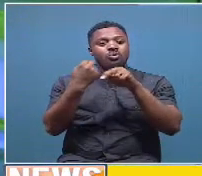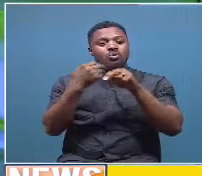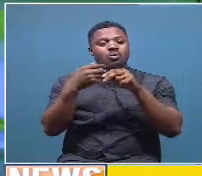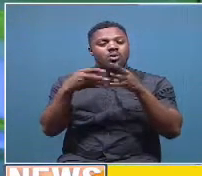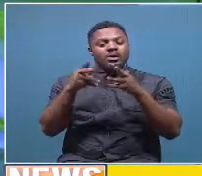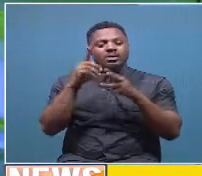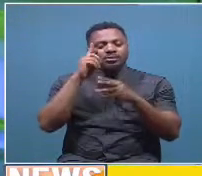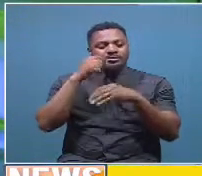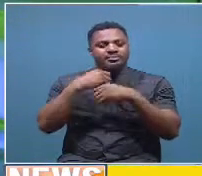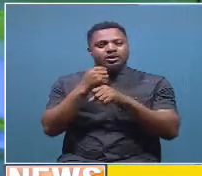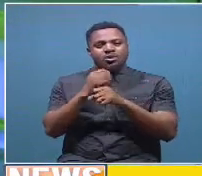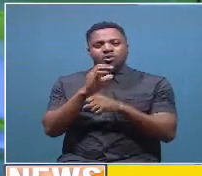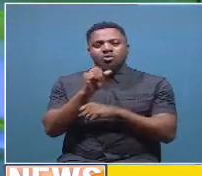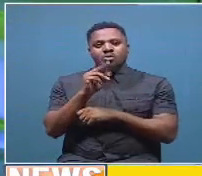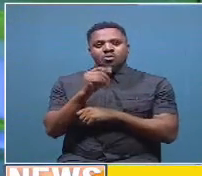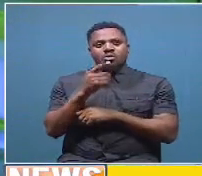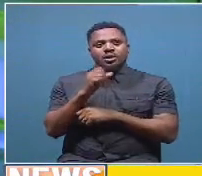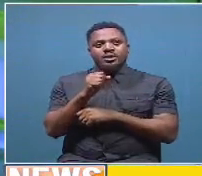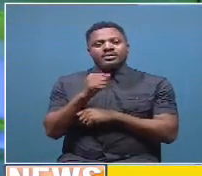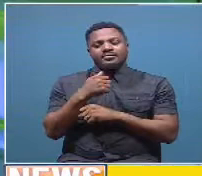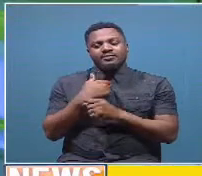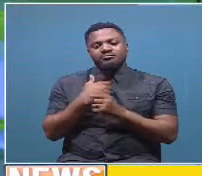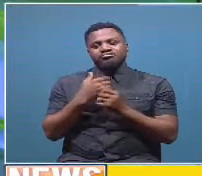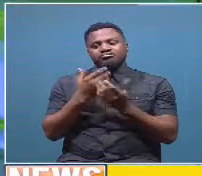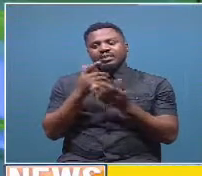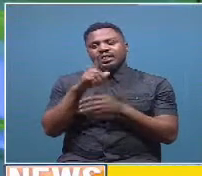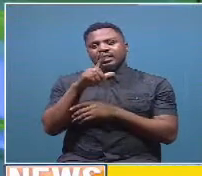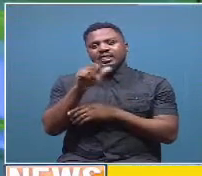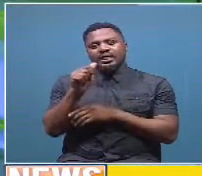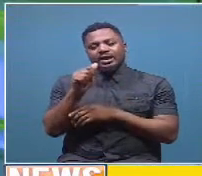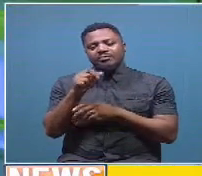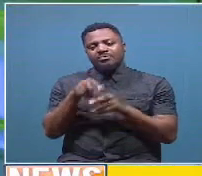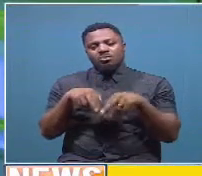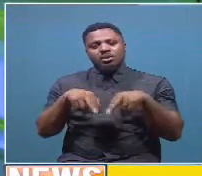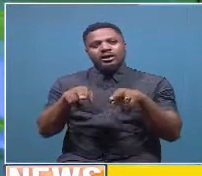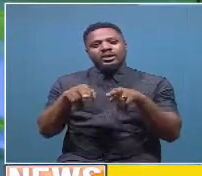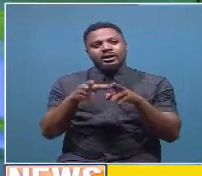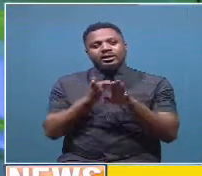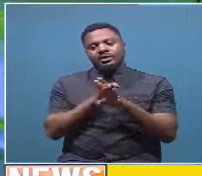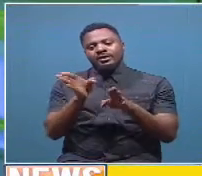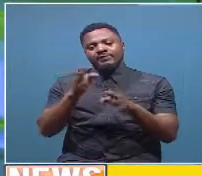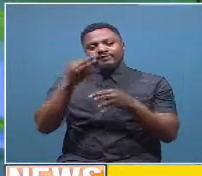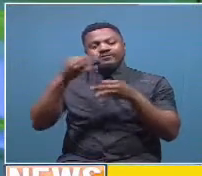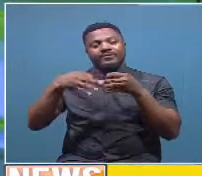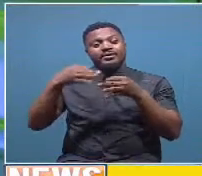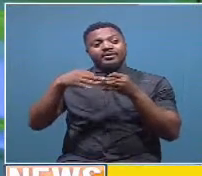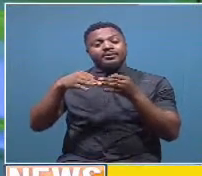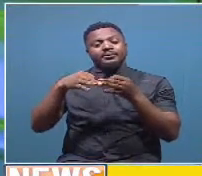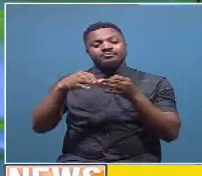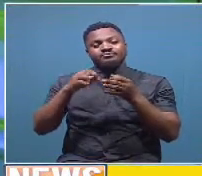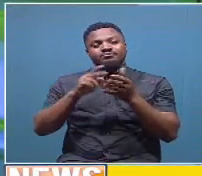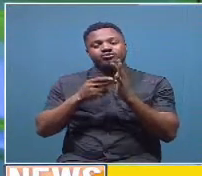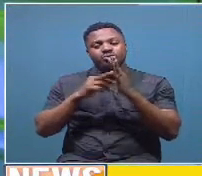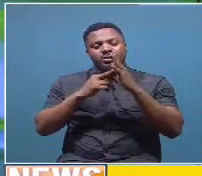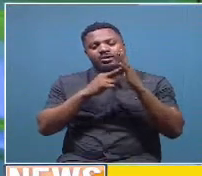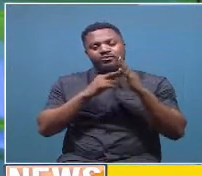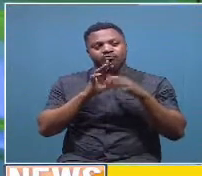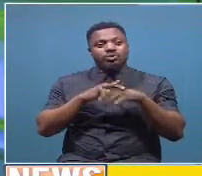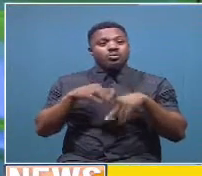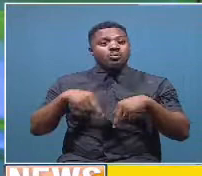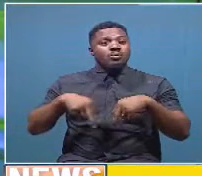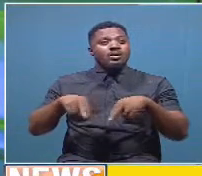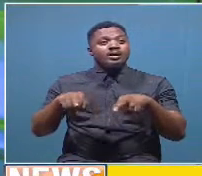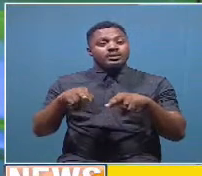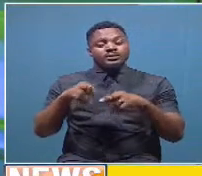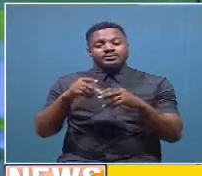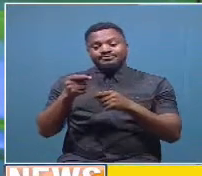in concrete on the defective Lakpakpa Bridge, which is the final phase of repair works on the road.